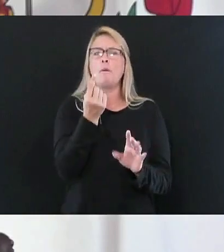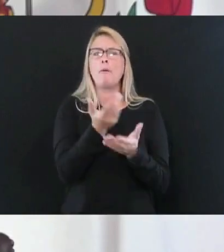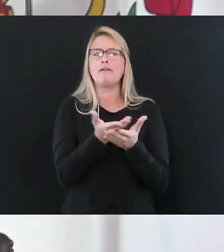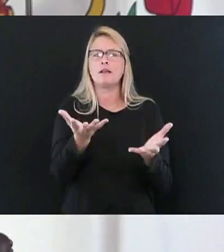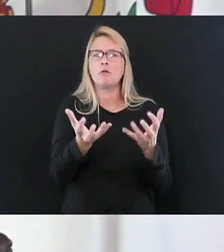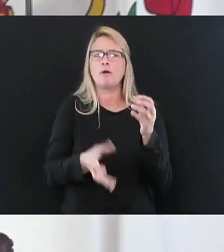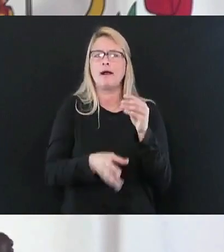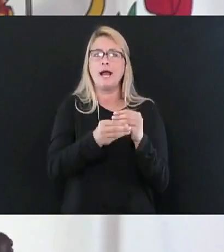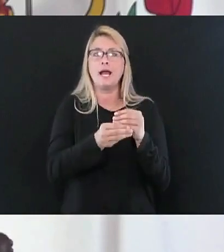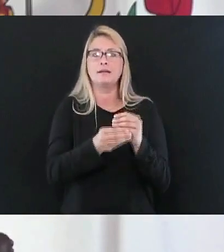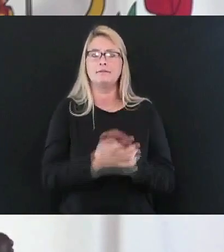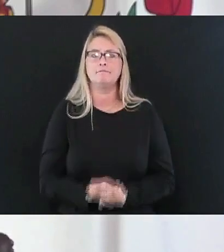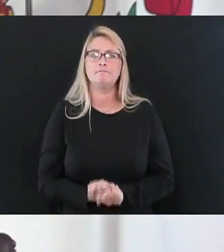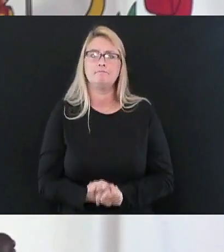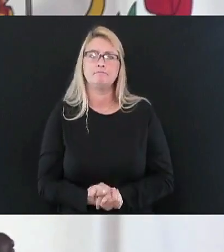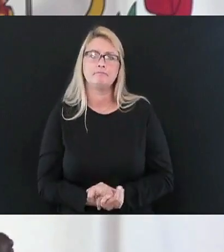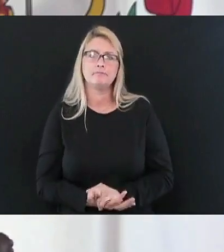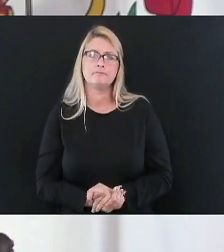just this,